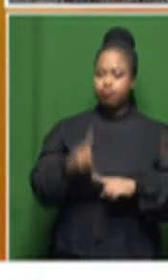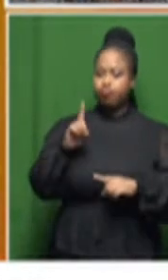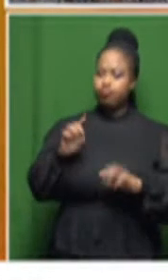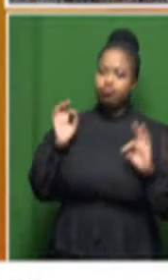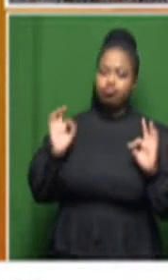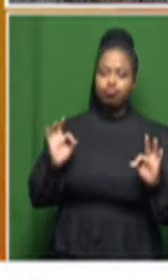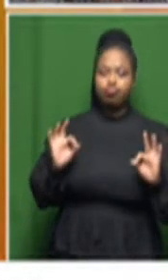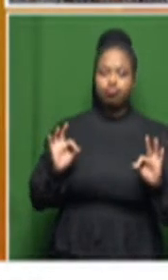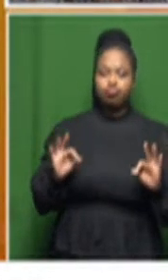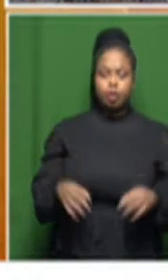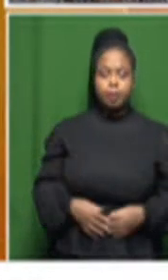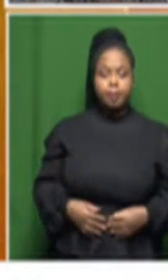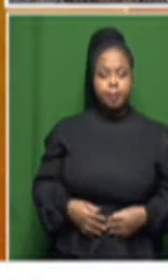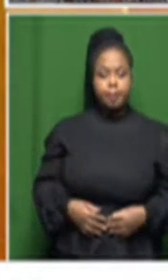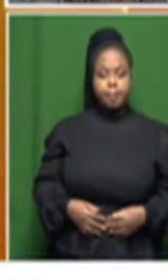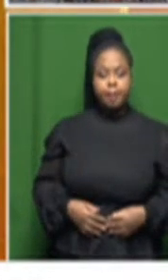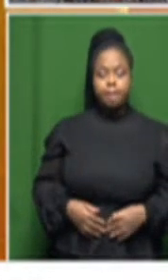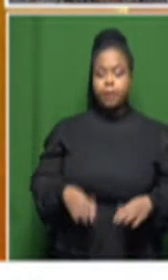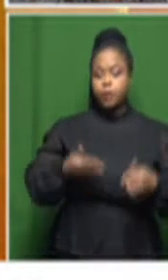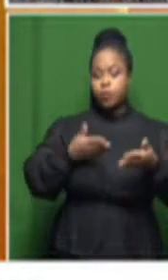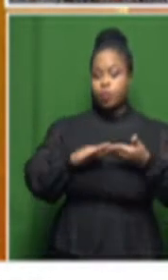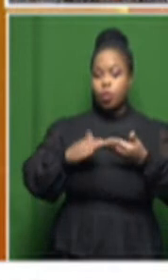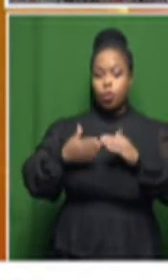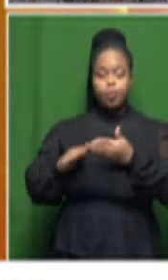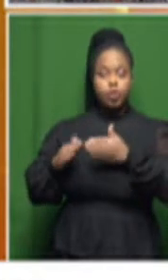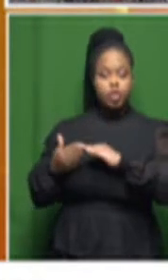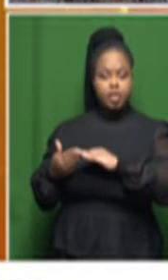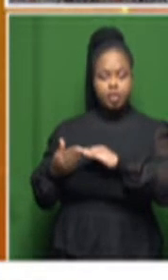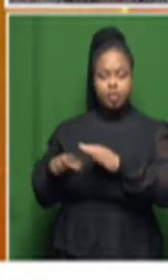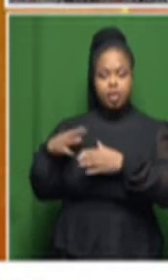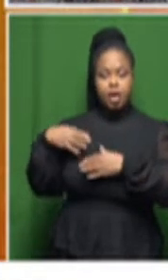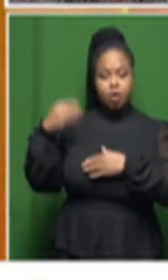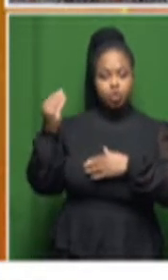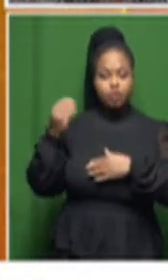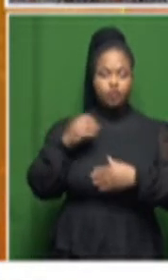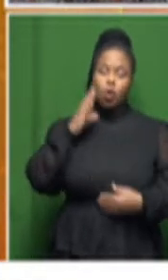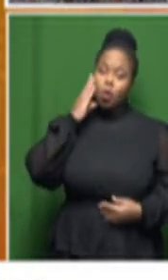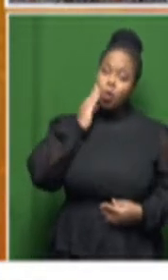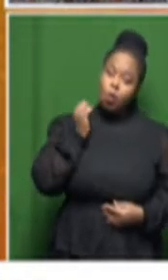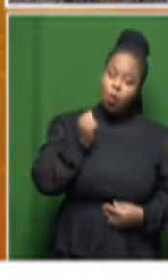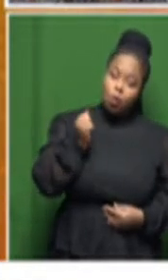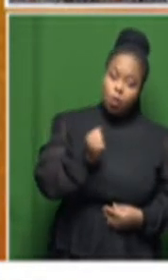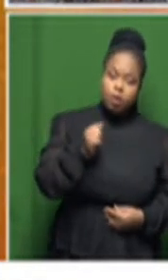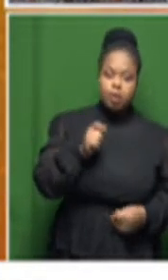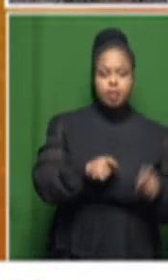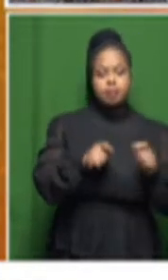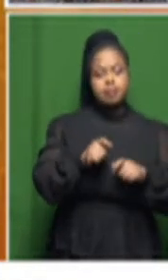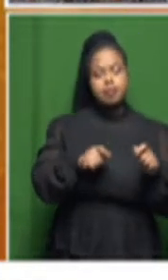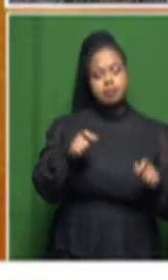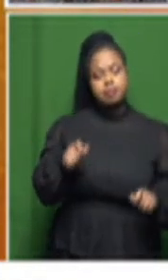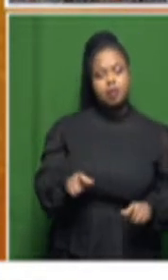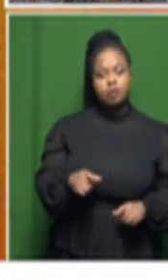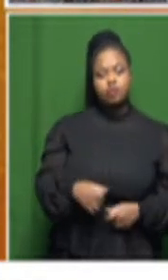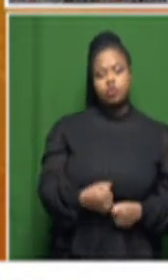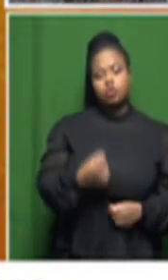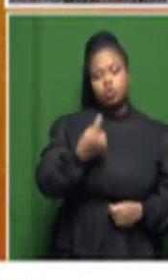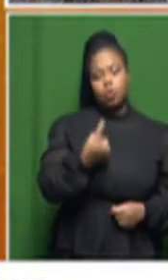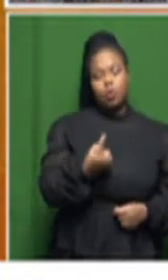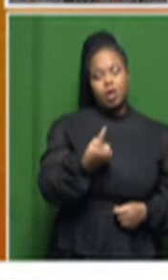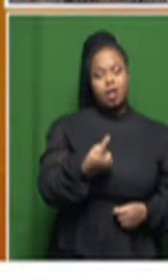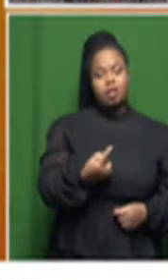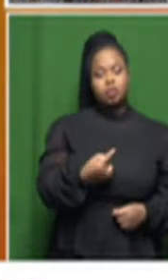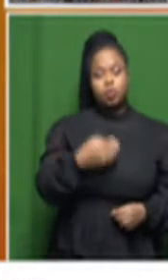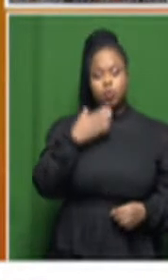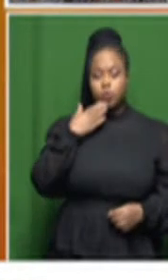aspect. On the community outreach for those elderly patients, one of our nurses on the